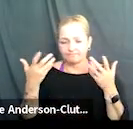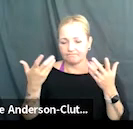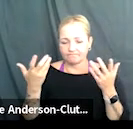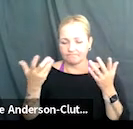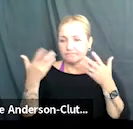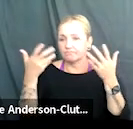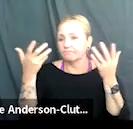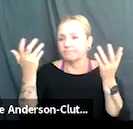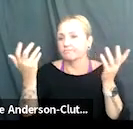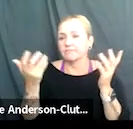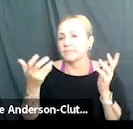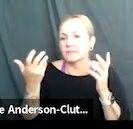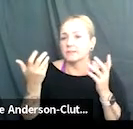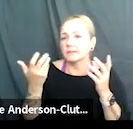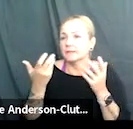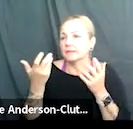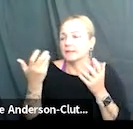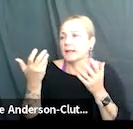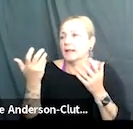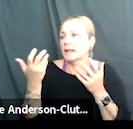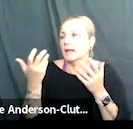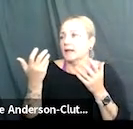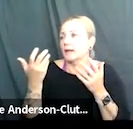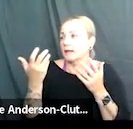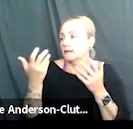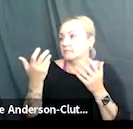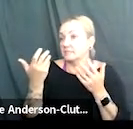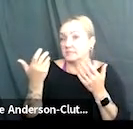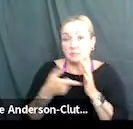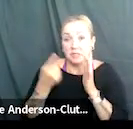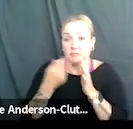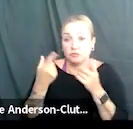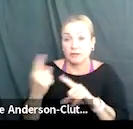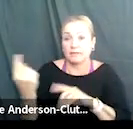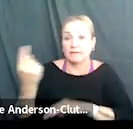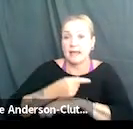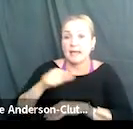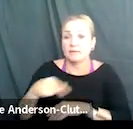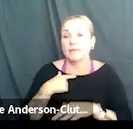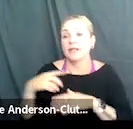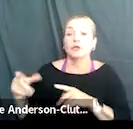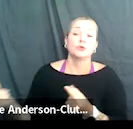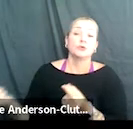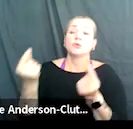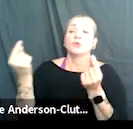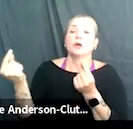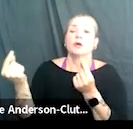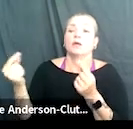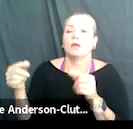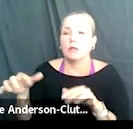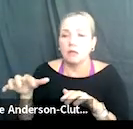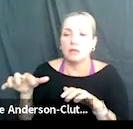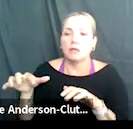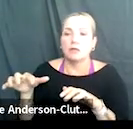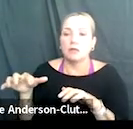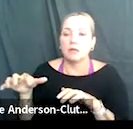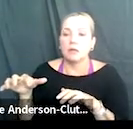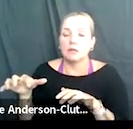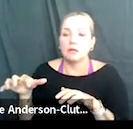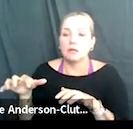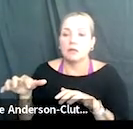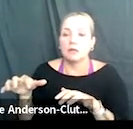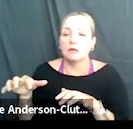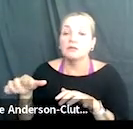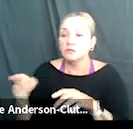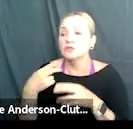And times where he just wouldn't do anything. So I did prescribe sertraline, and then they came back about a year